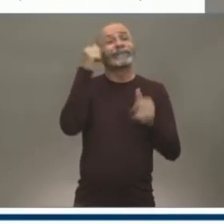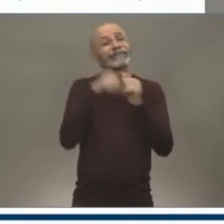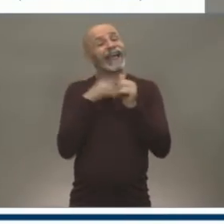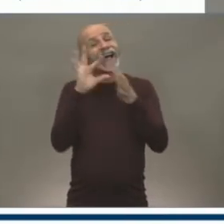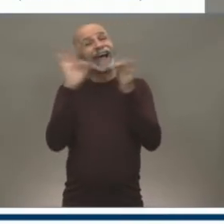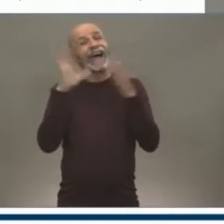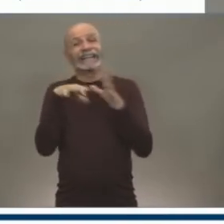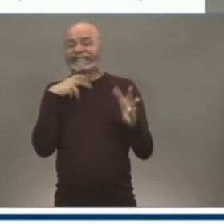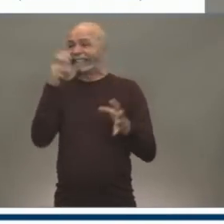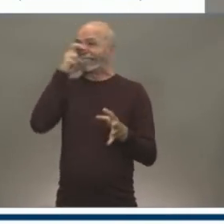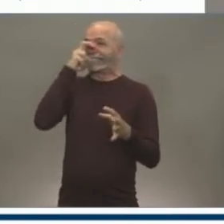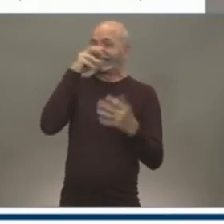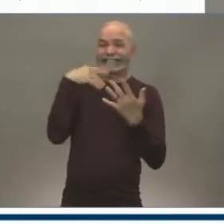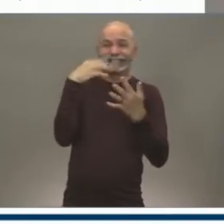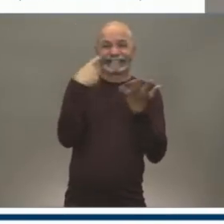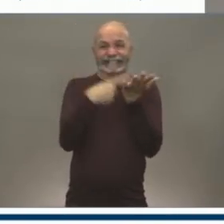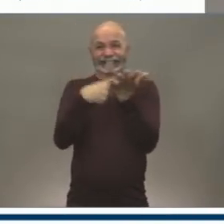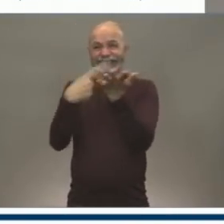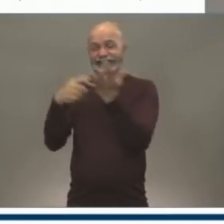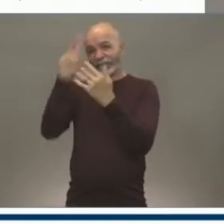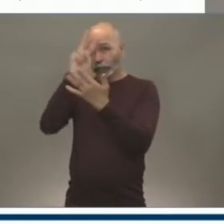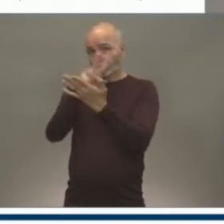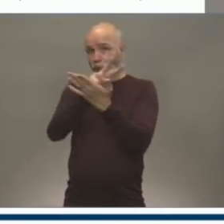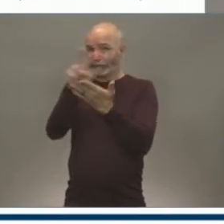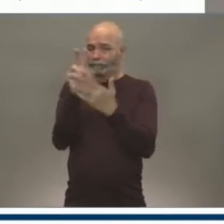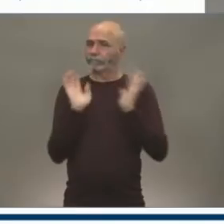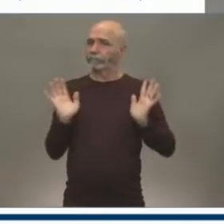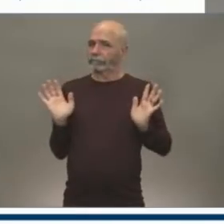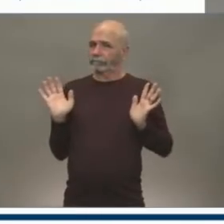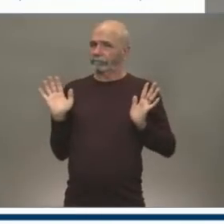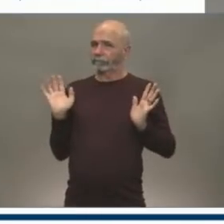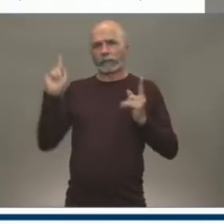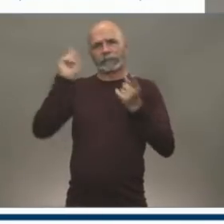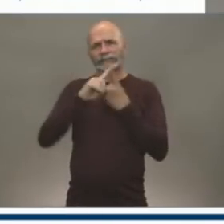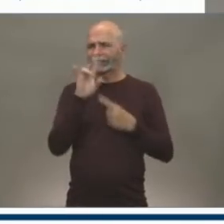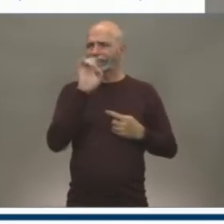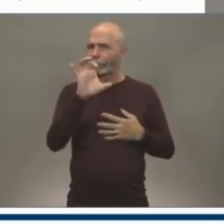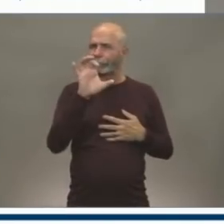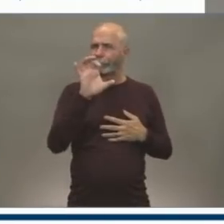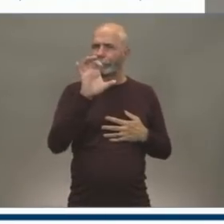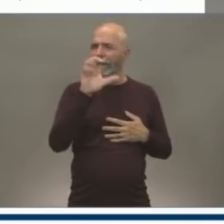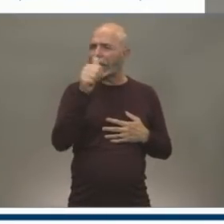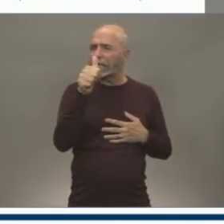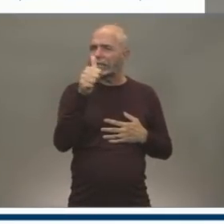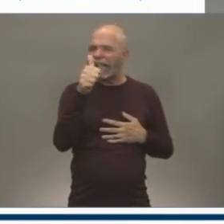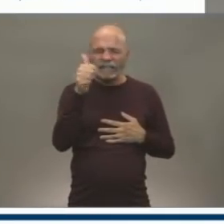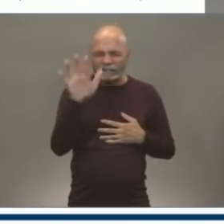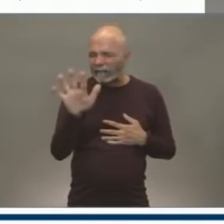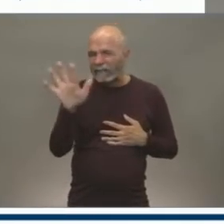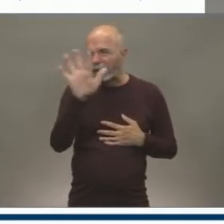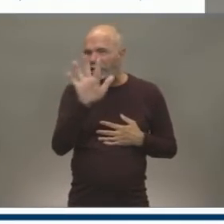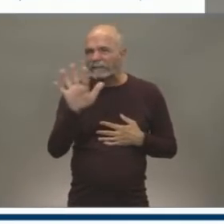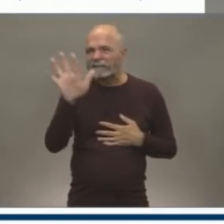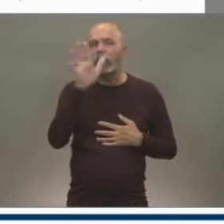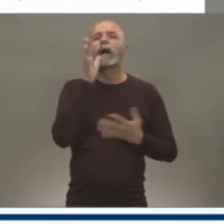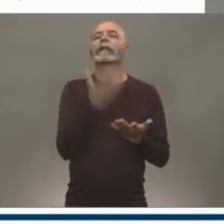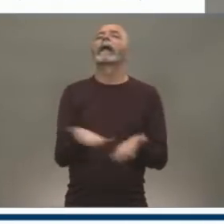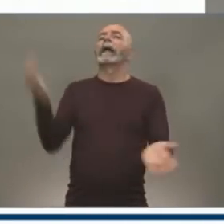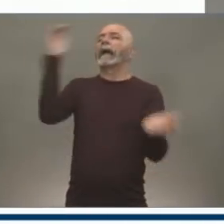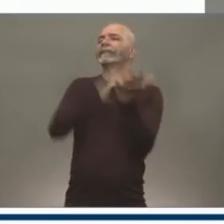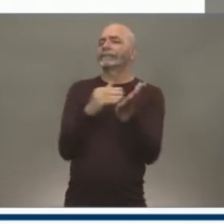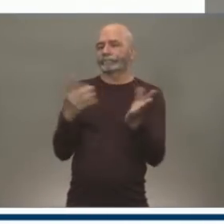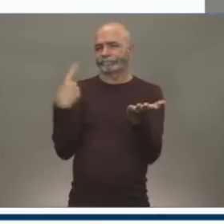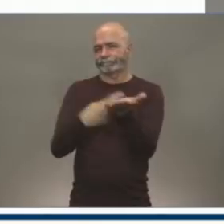December 10th, and we'll review that. I'll give no guarantees one way or another. We'll get towards the end of the 2 weeks, and